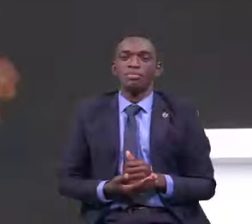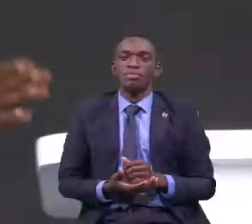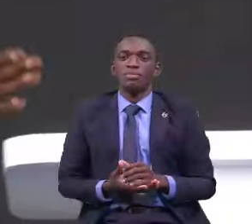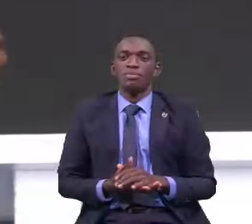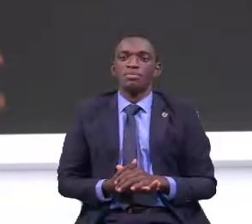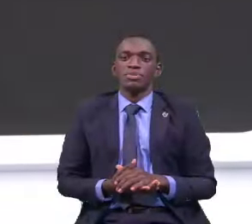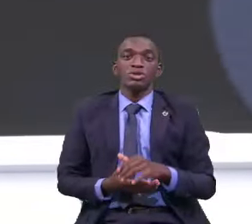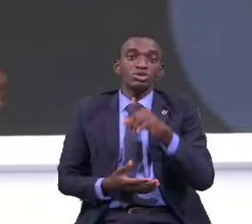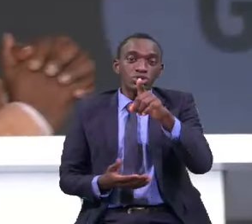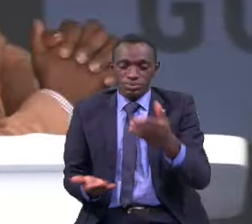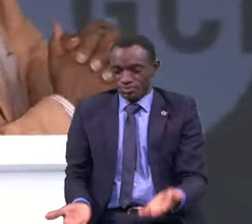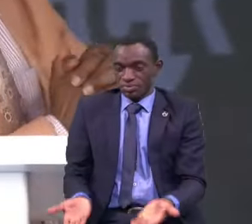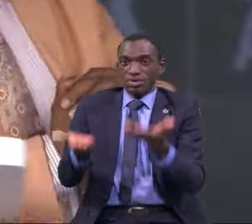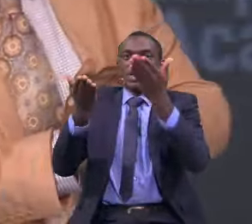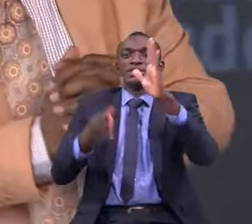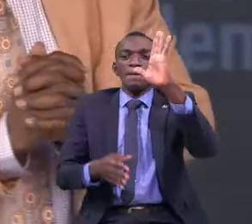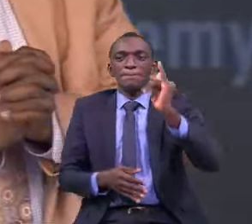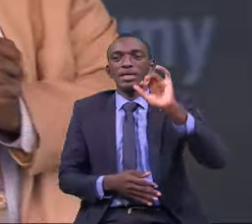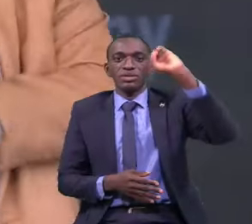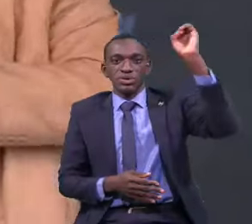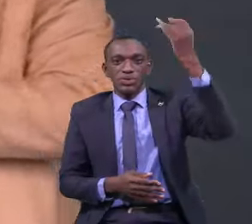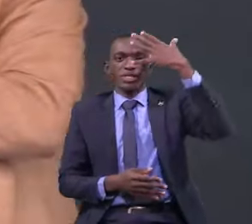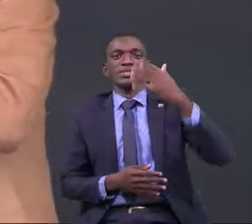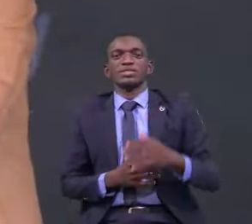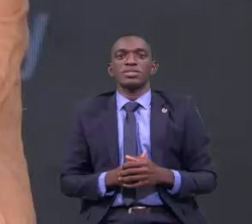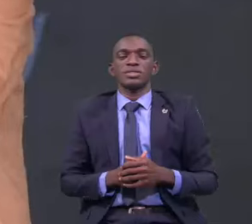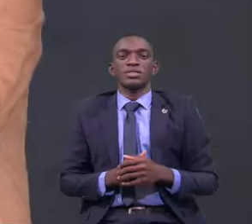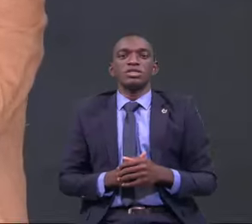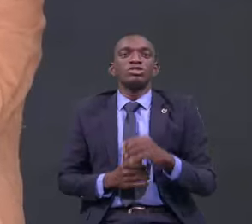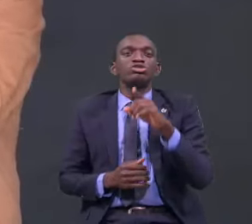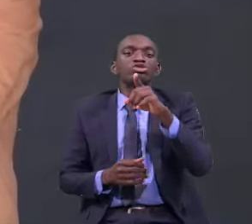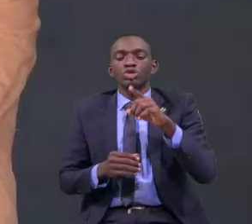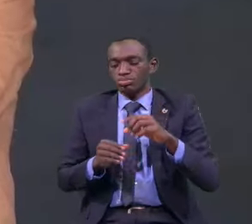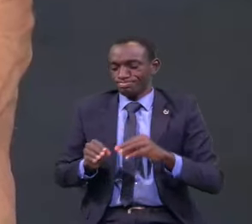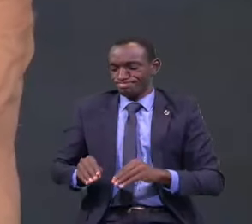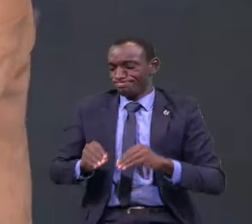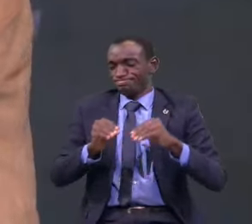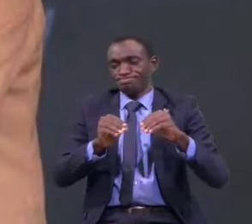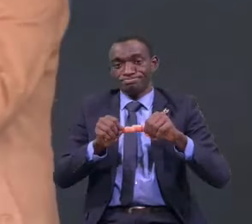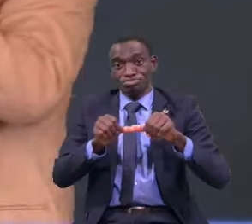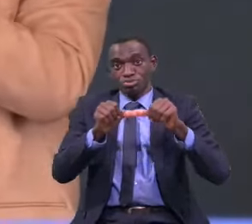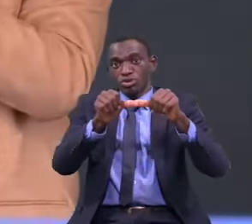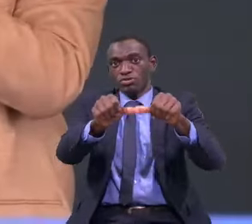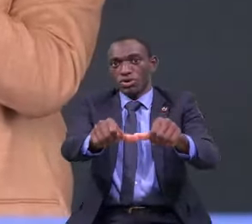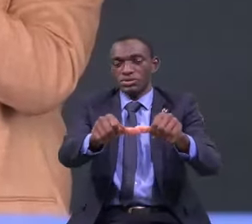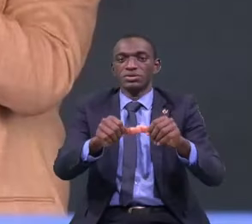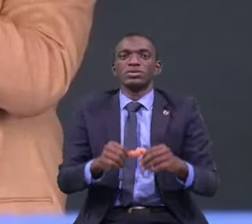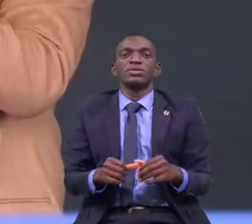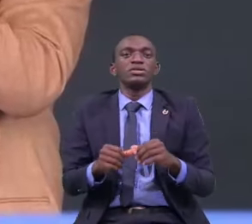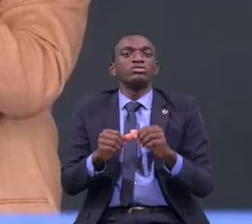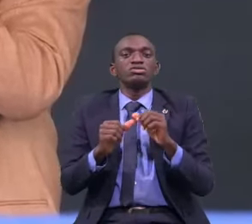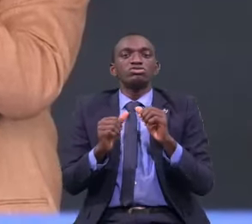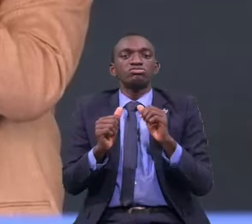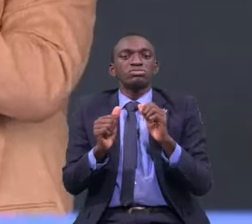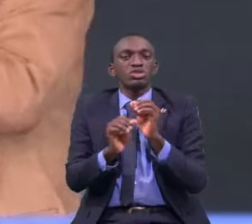You rise by grace. And then you are moving on. Nothing will stop